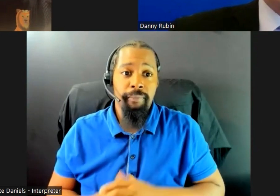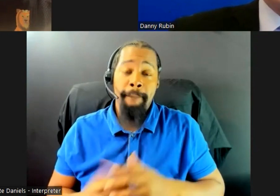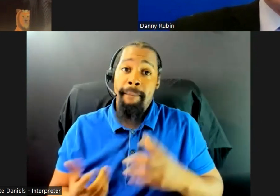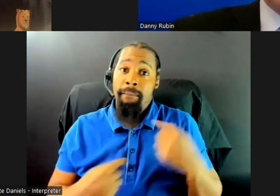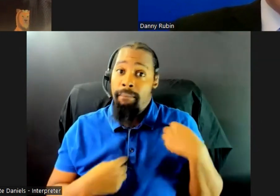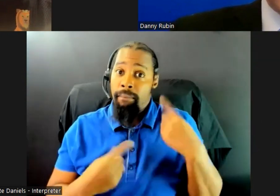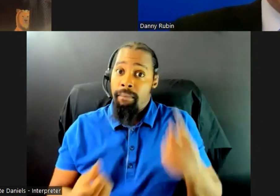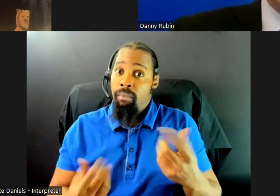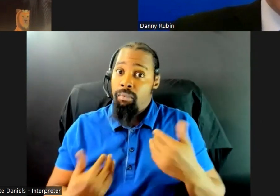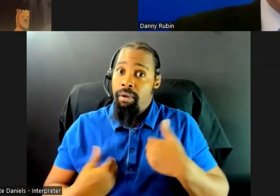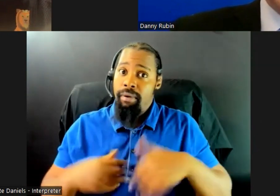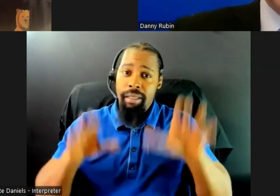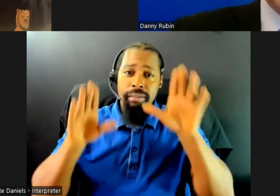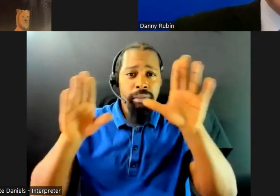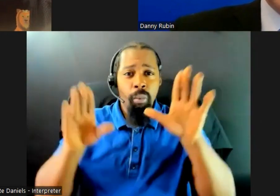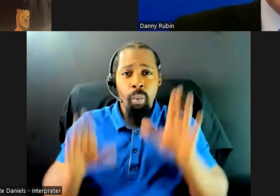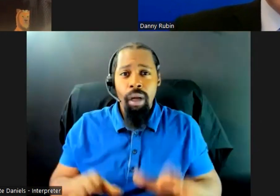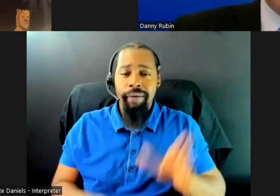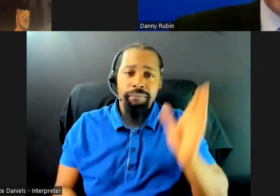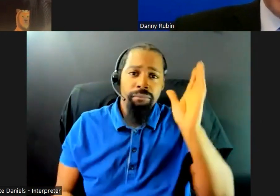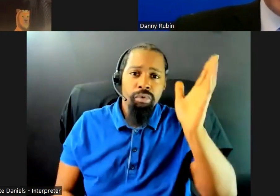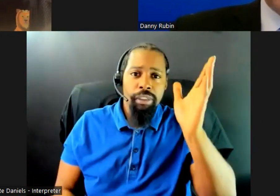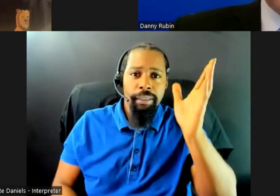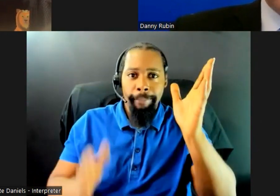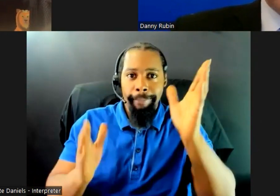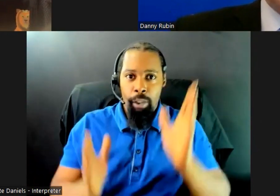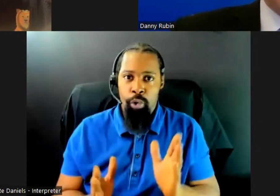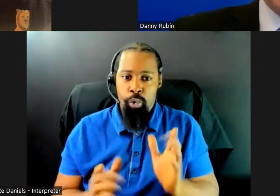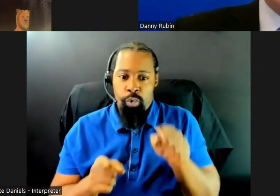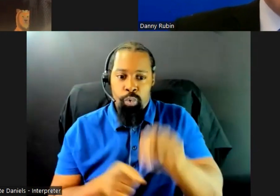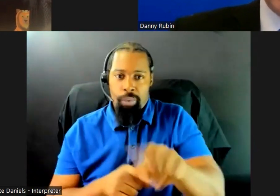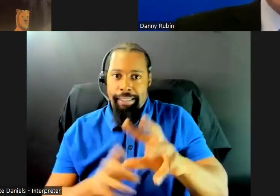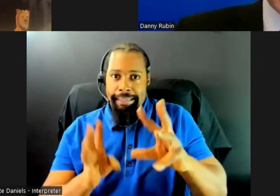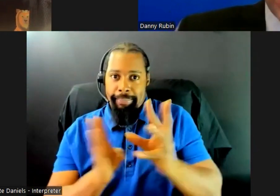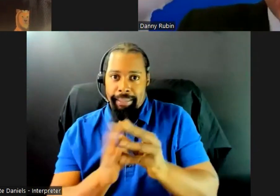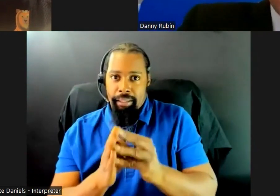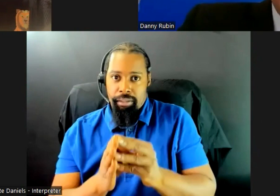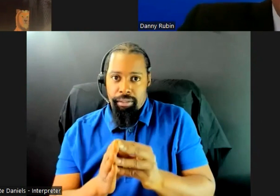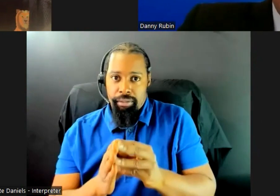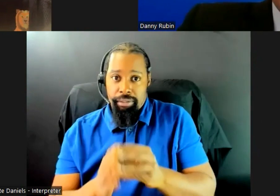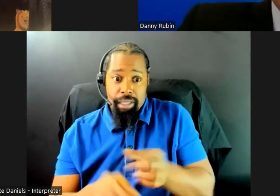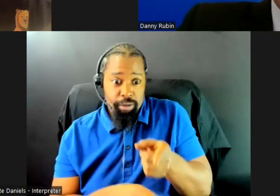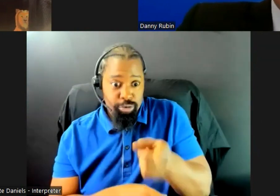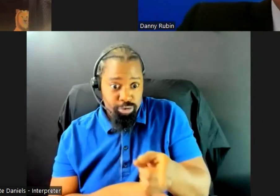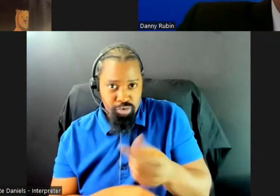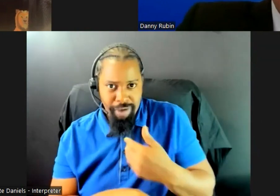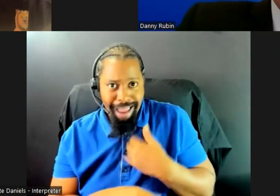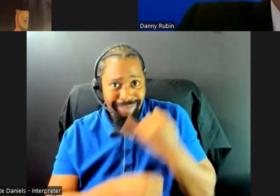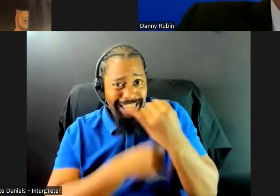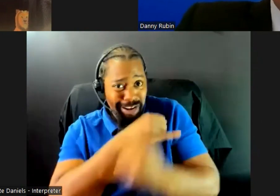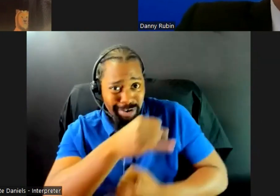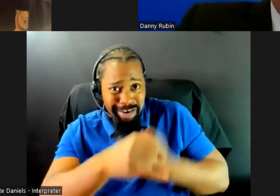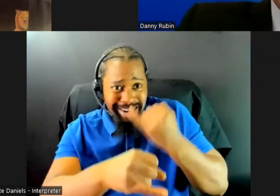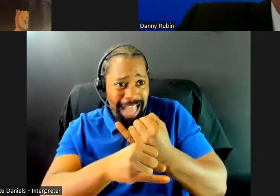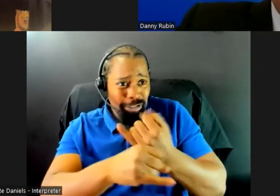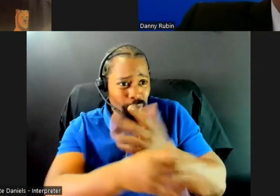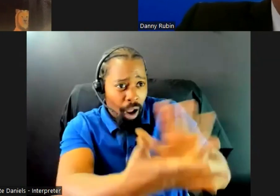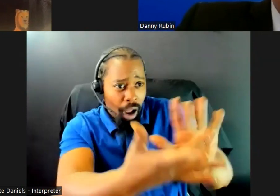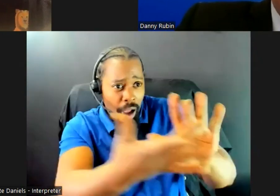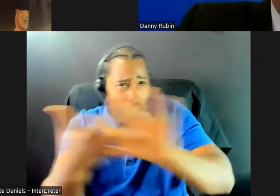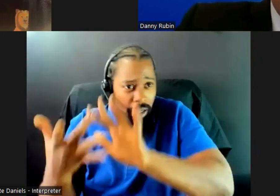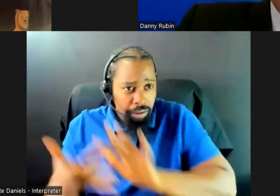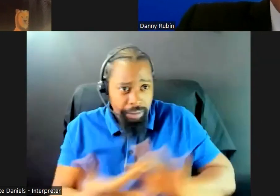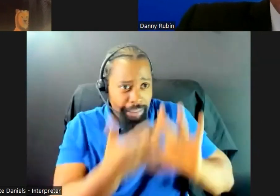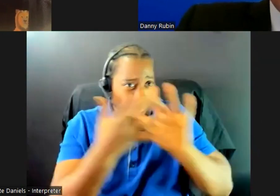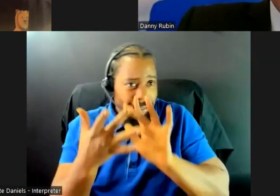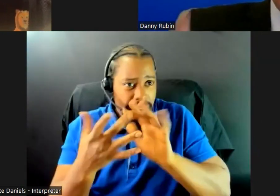reach. You are recognized by, you know, sort of French fashion. Can I just see some hands? Do we have some students watching who are